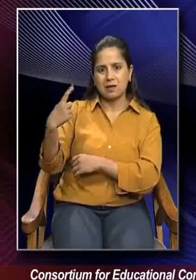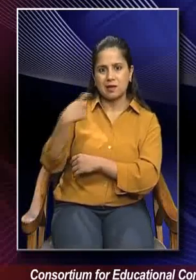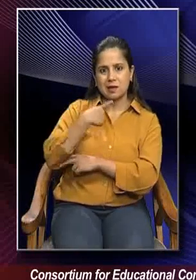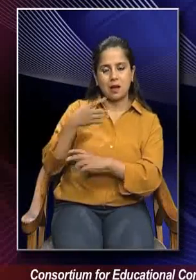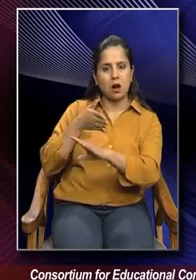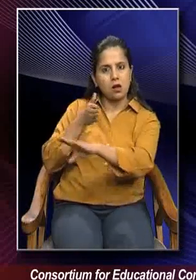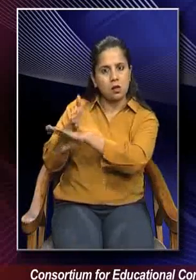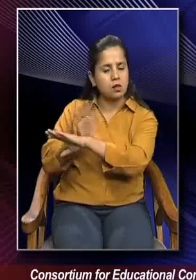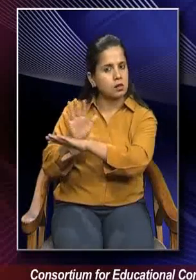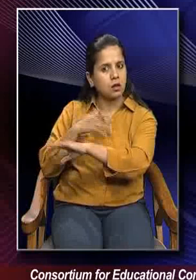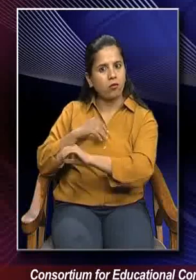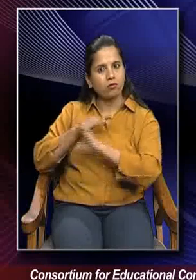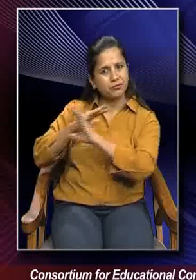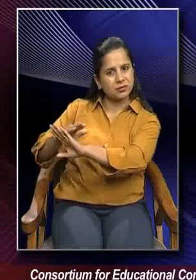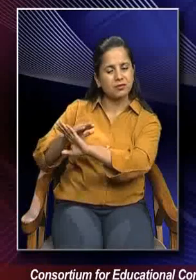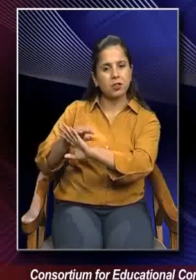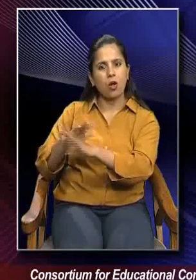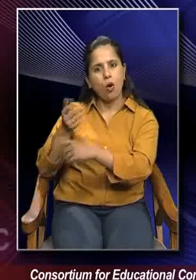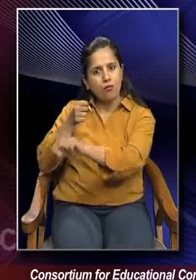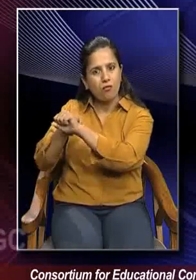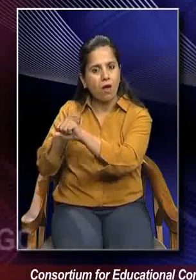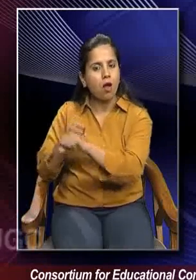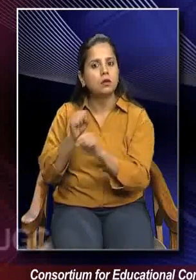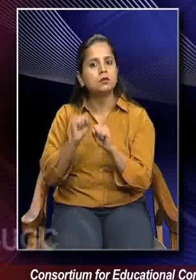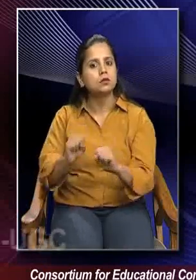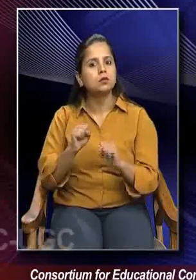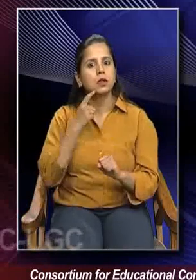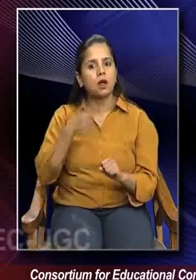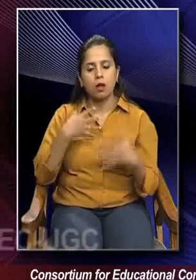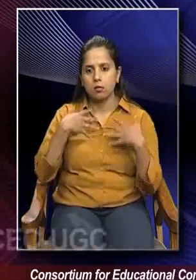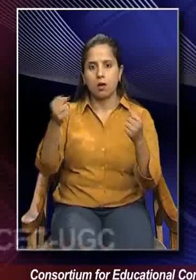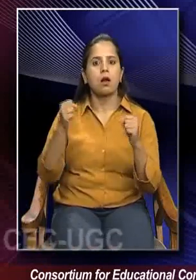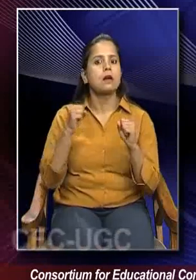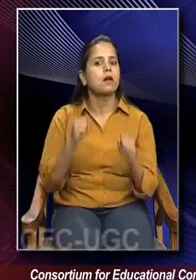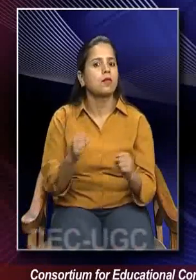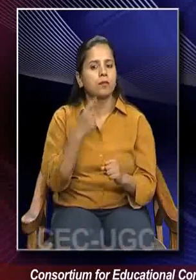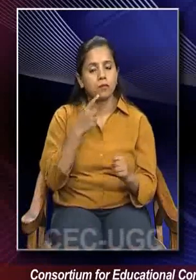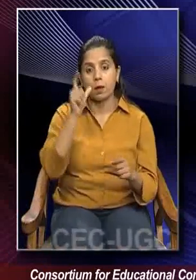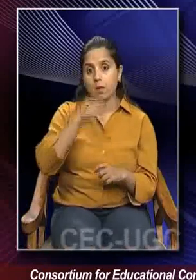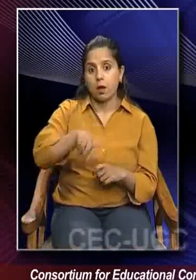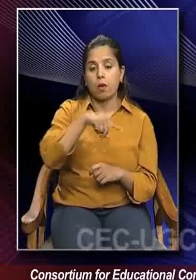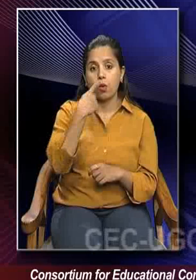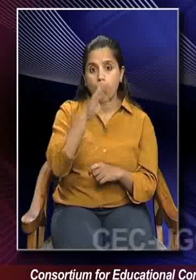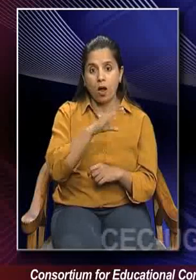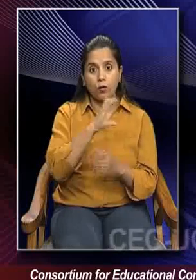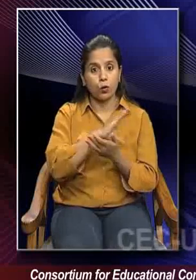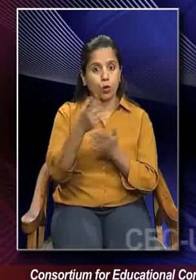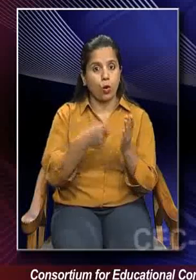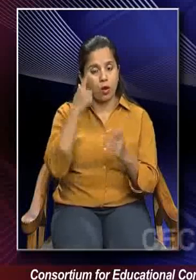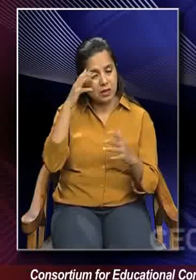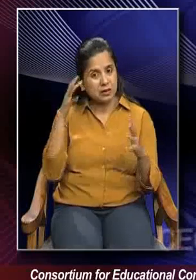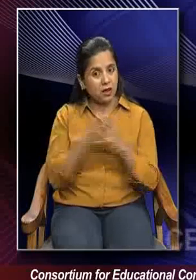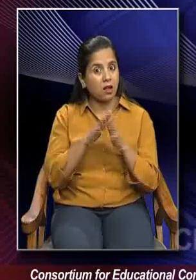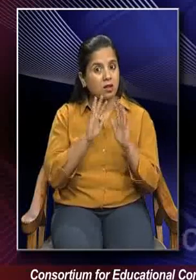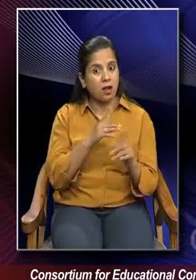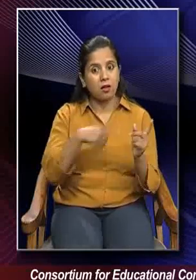recover from illness. As a result, individuals under the chronic stress